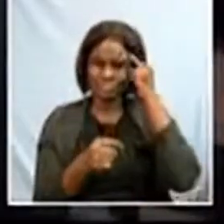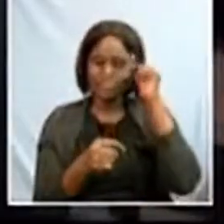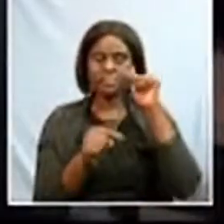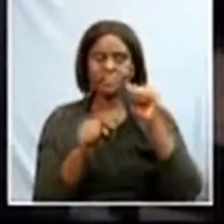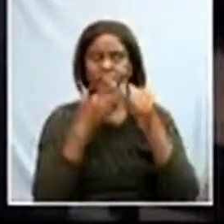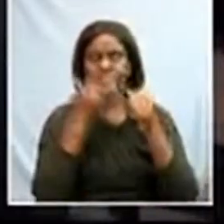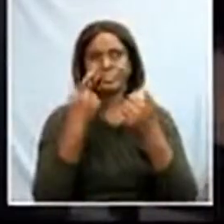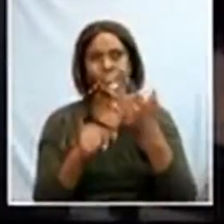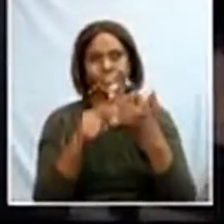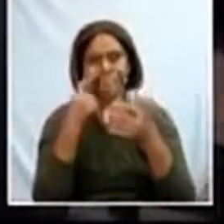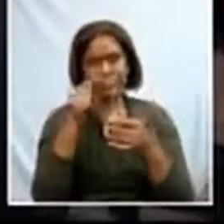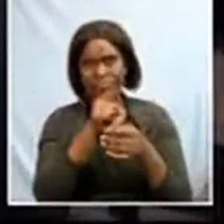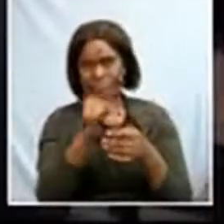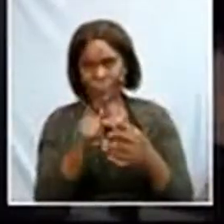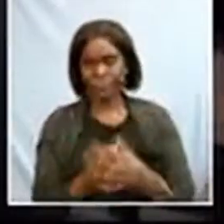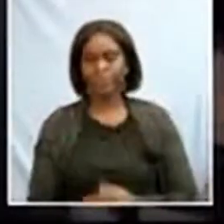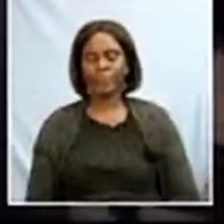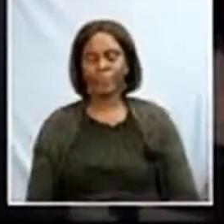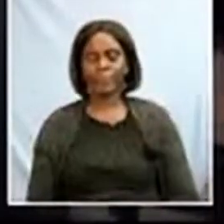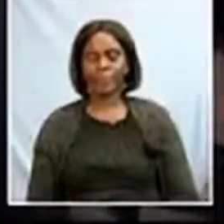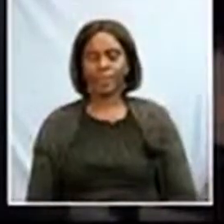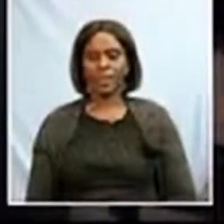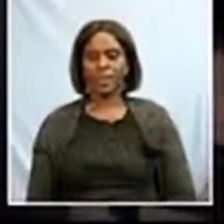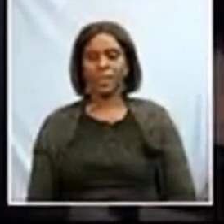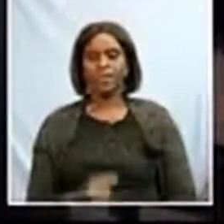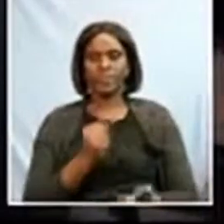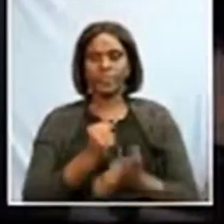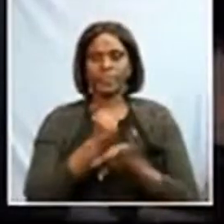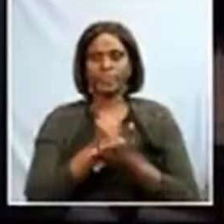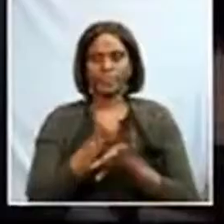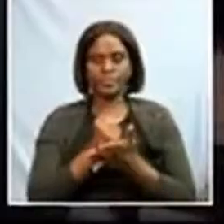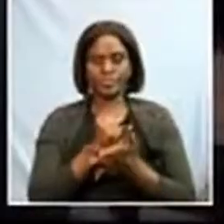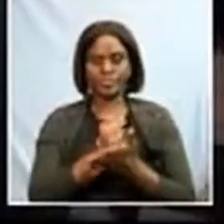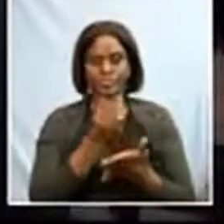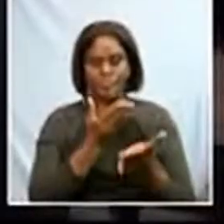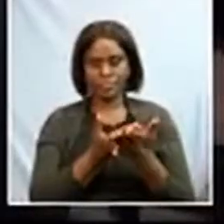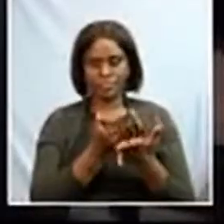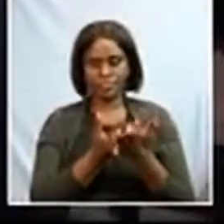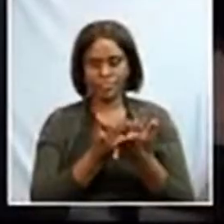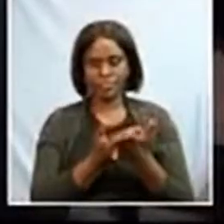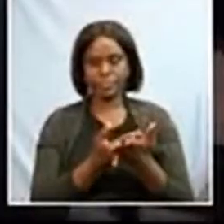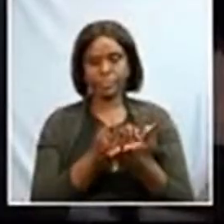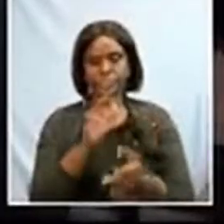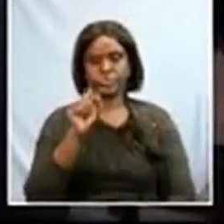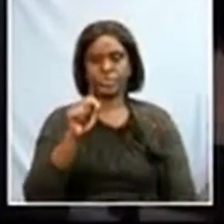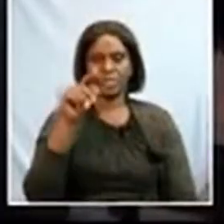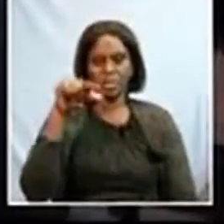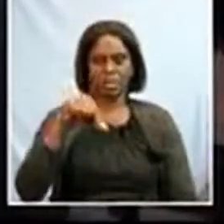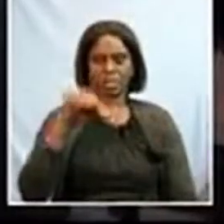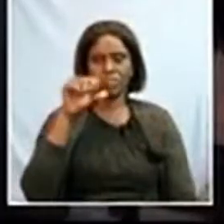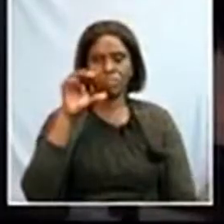better in order for you to optimize the TQC?